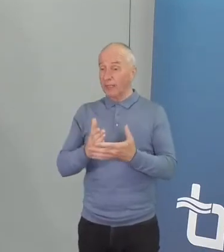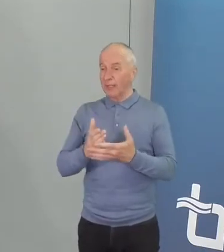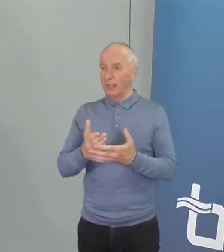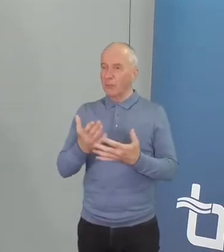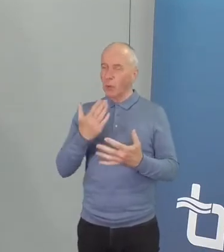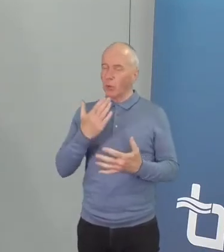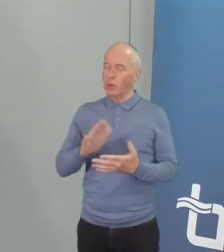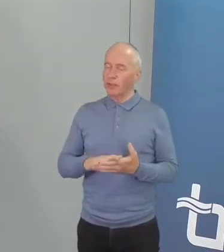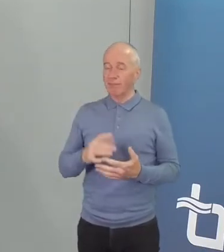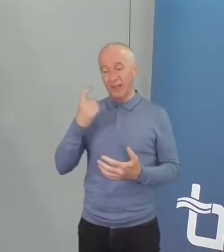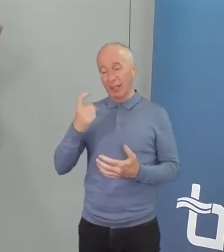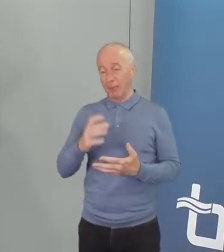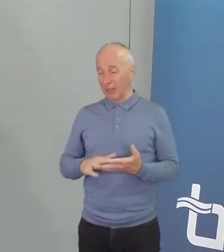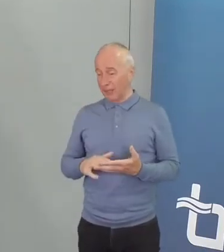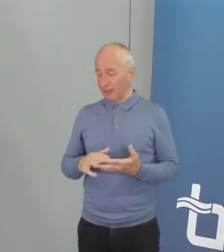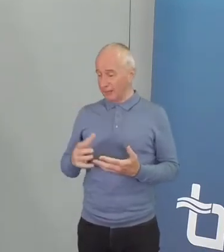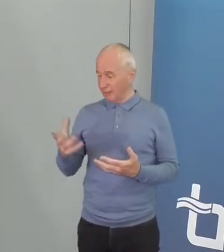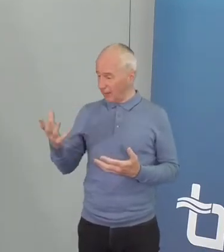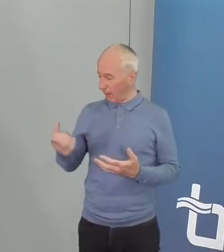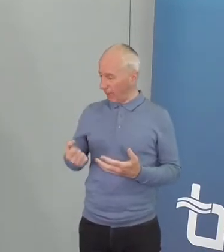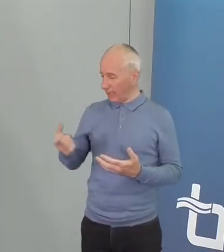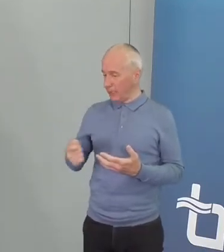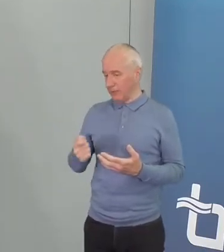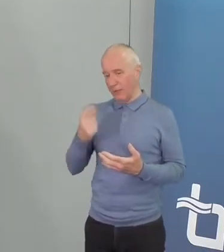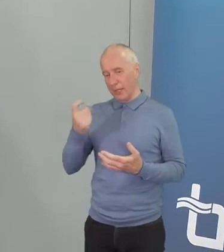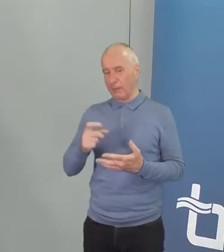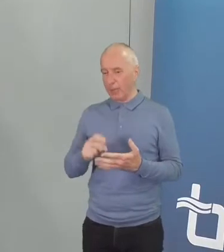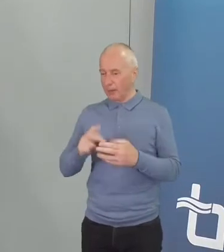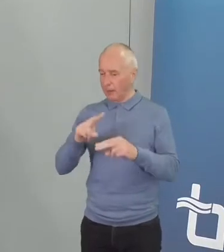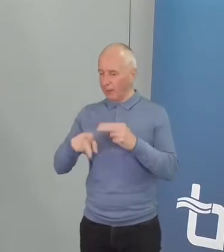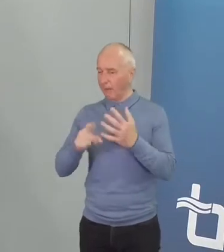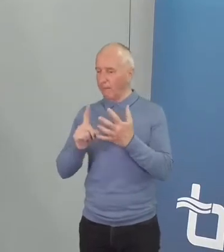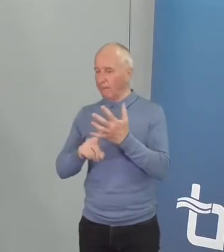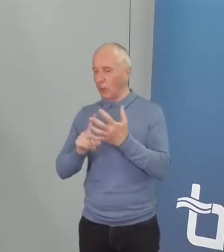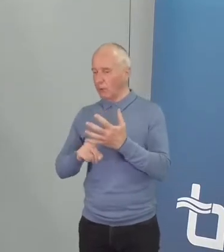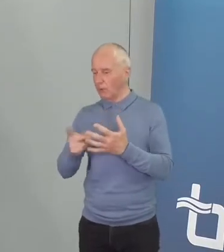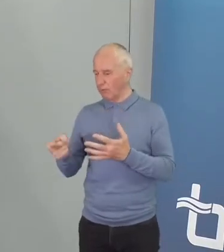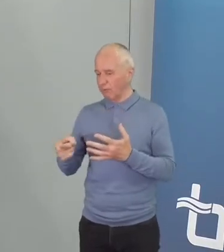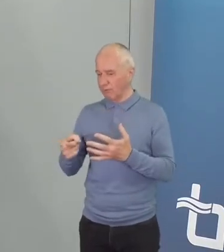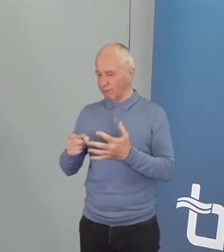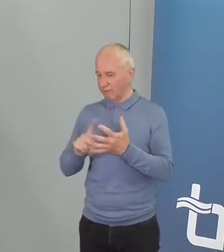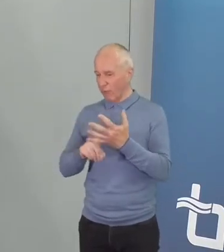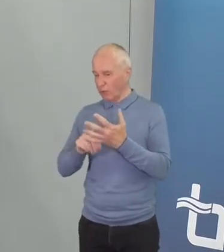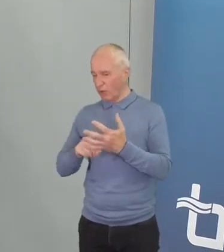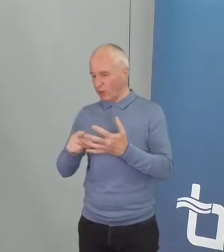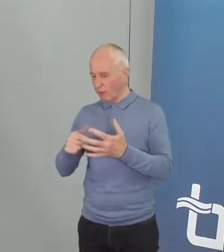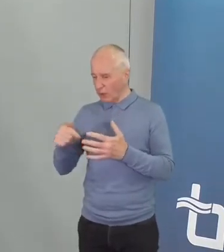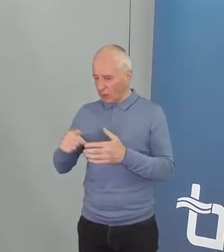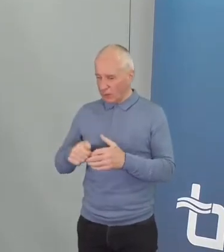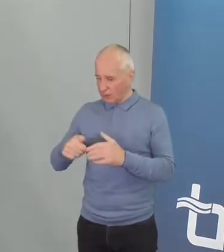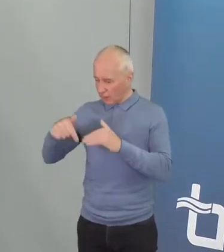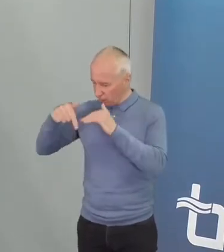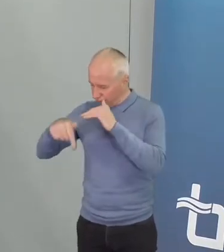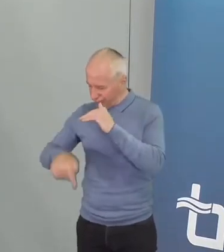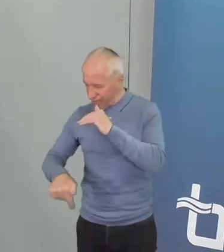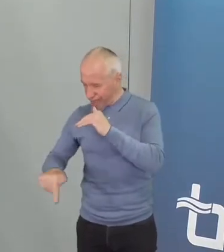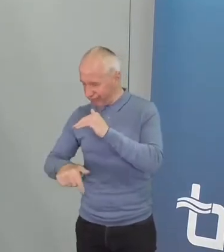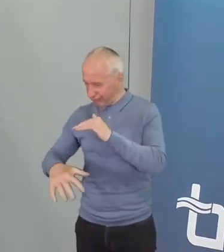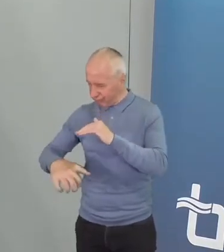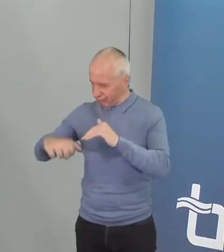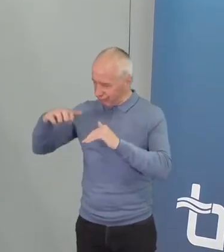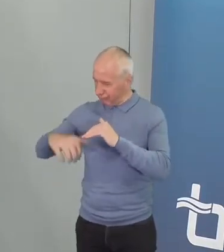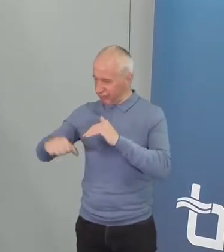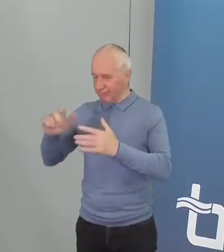about divestment from fossil fuels and shift that over into green energy. But then there's also what we can do as individuals and as